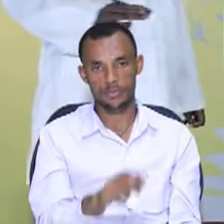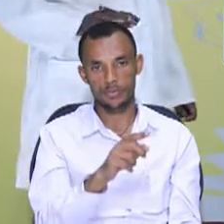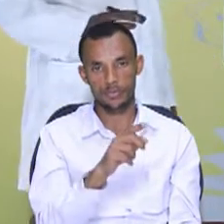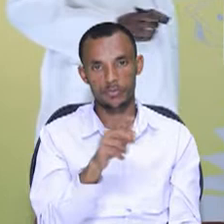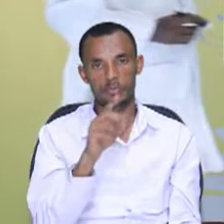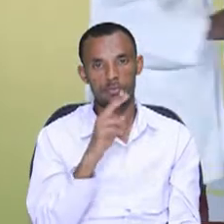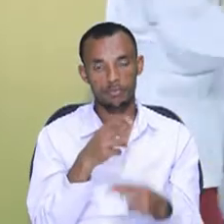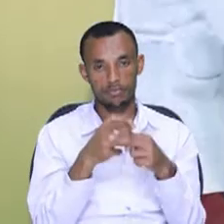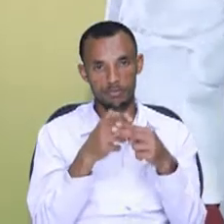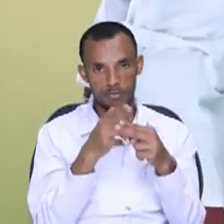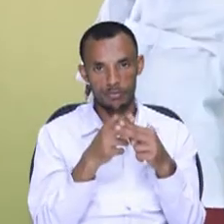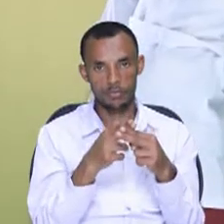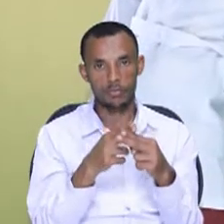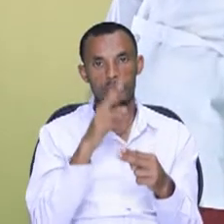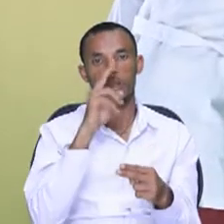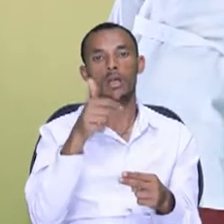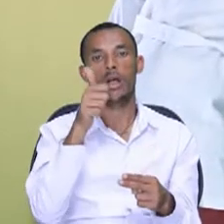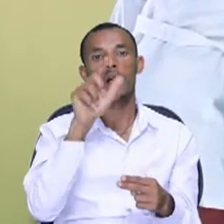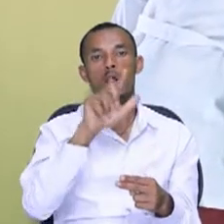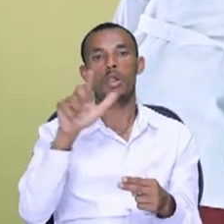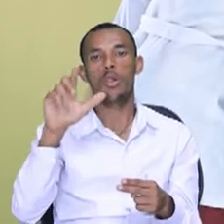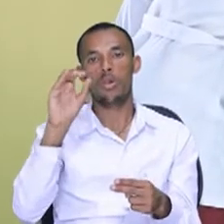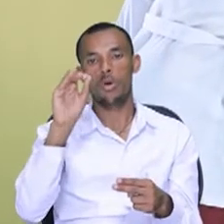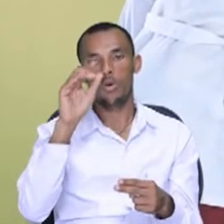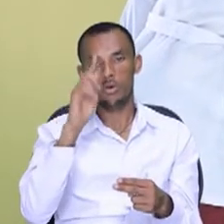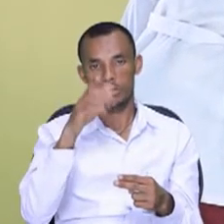they are halogens.